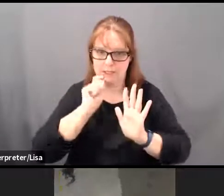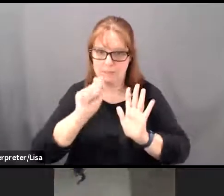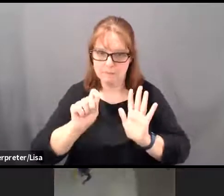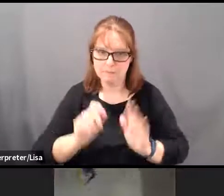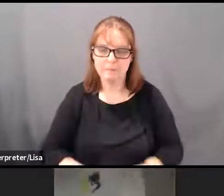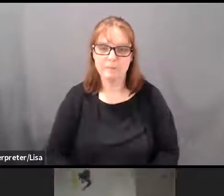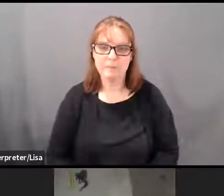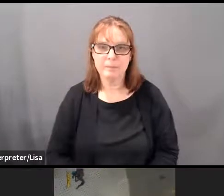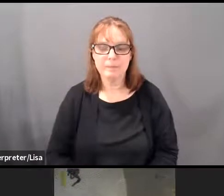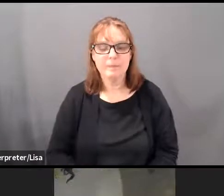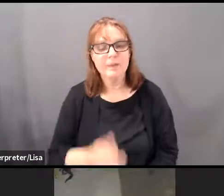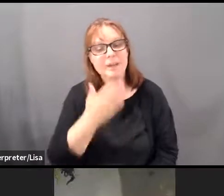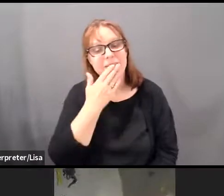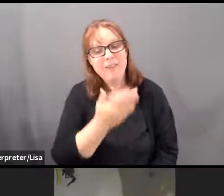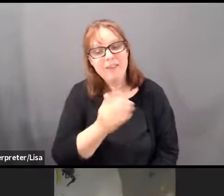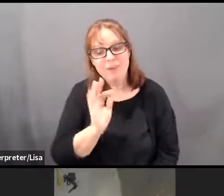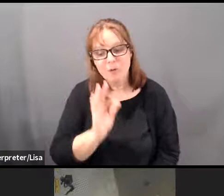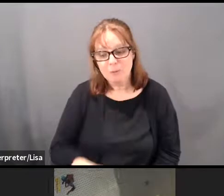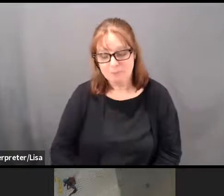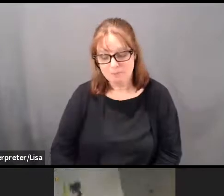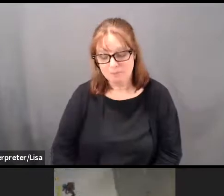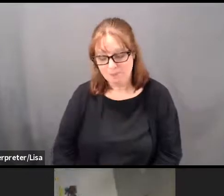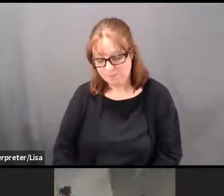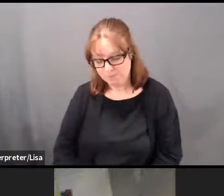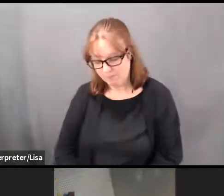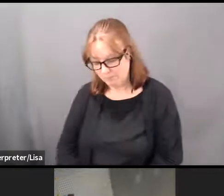Yes, thank you. That was perfect.